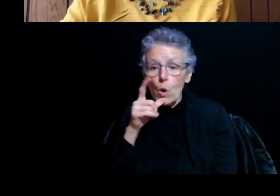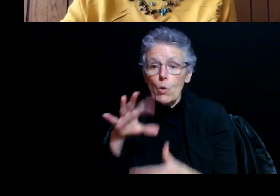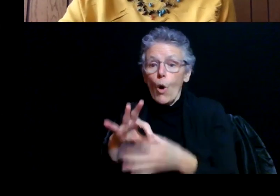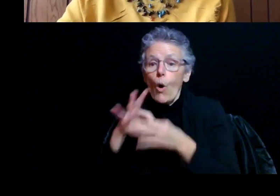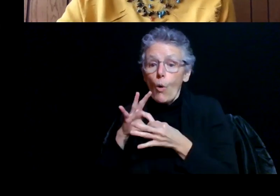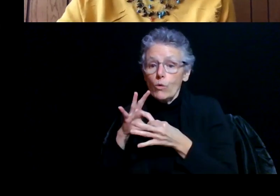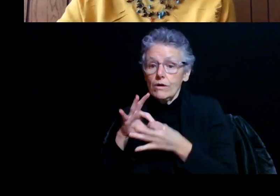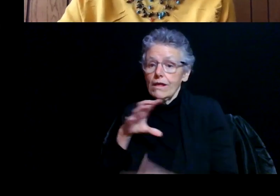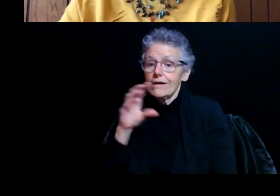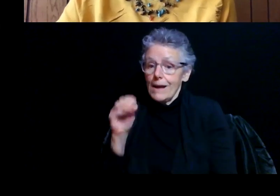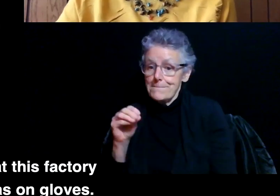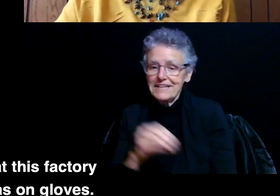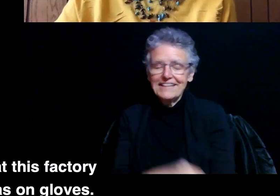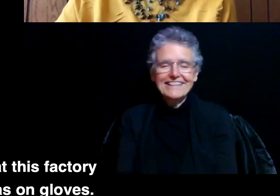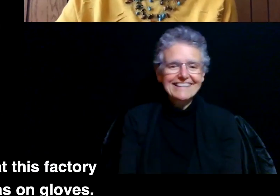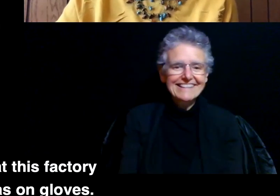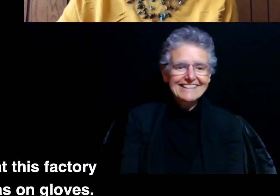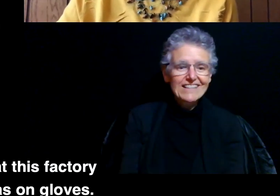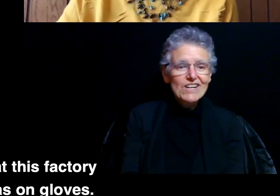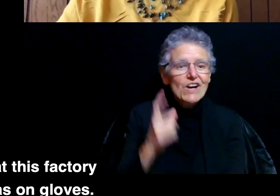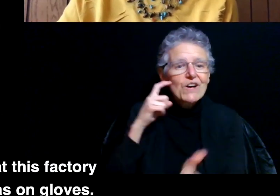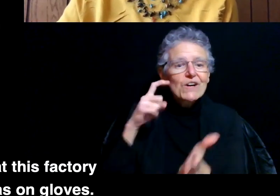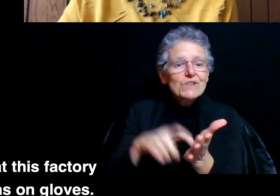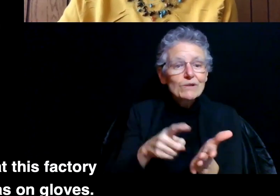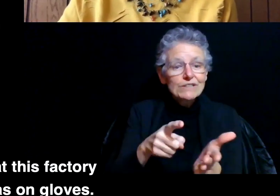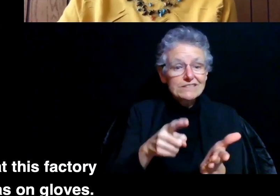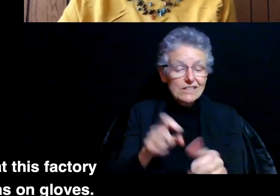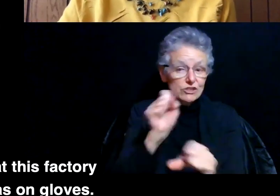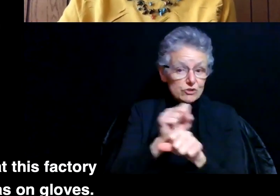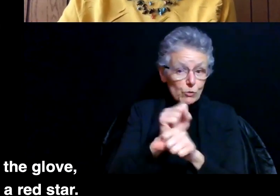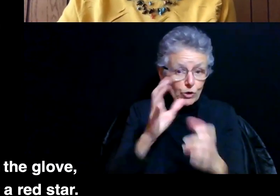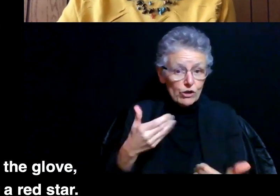company. Notice that this factory worker